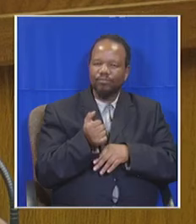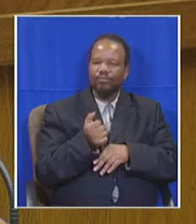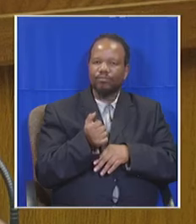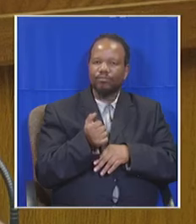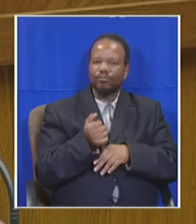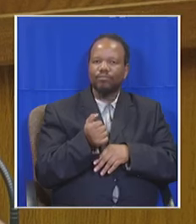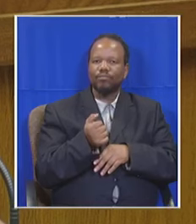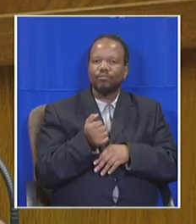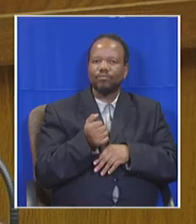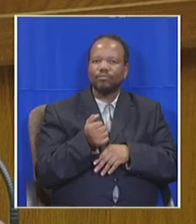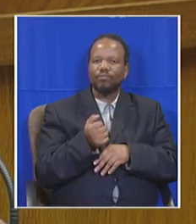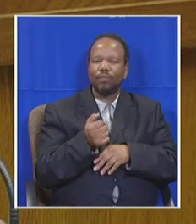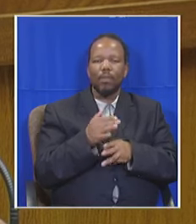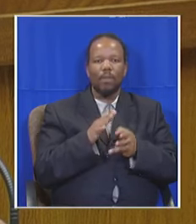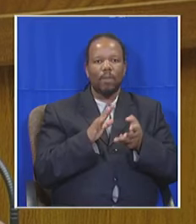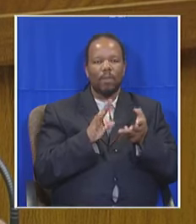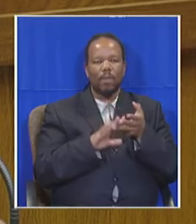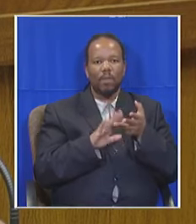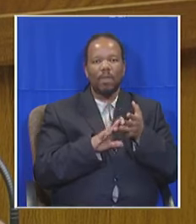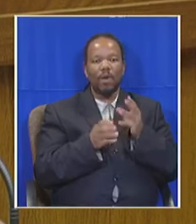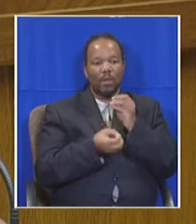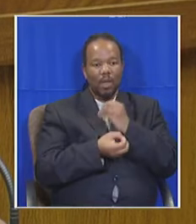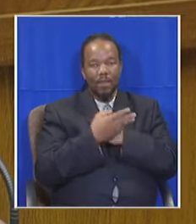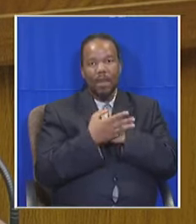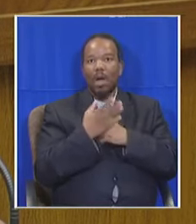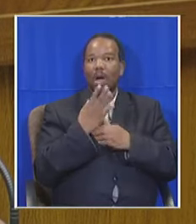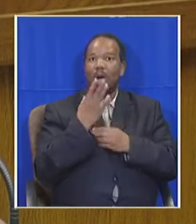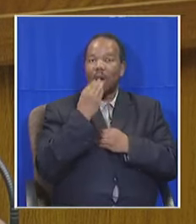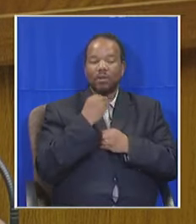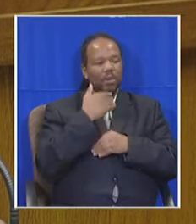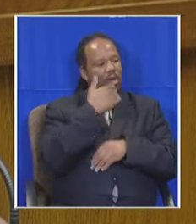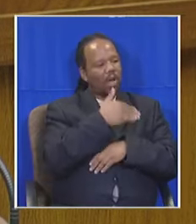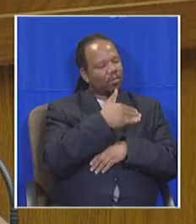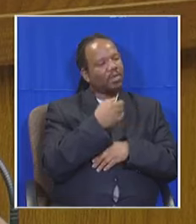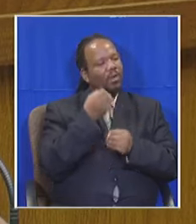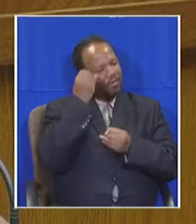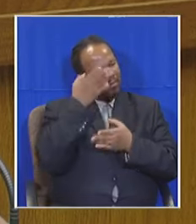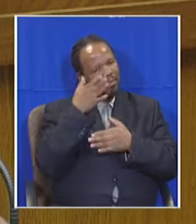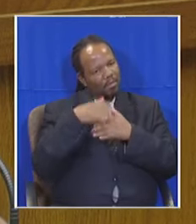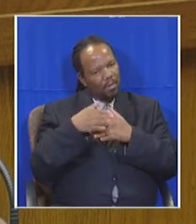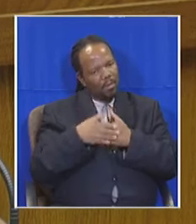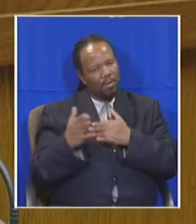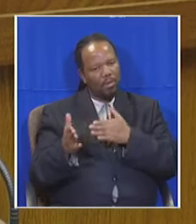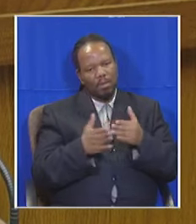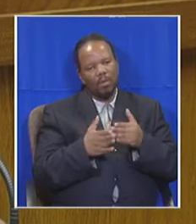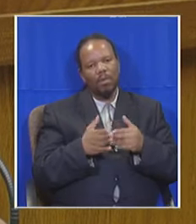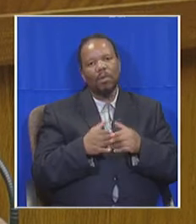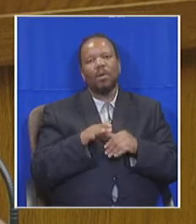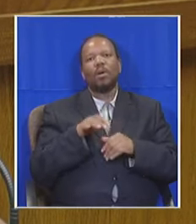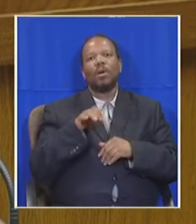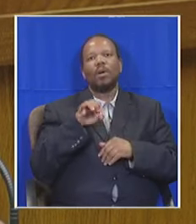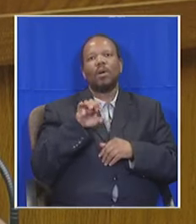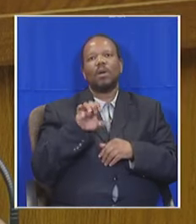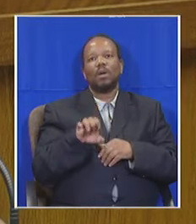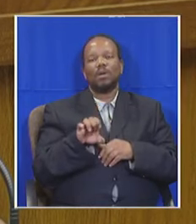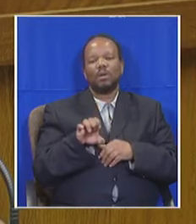an instant coffee production, I'm staying in Mpumalanga, you can ask me outside, I will inform you. Expansion of the instant coffee